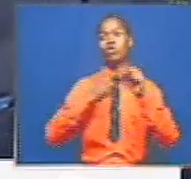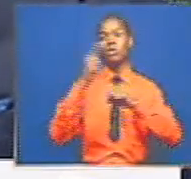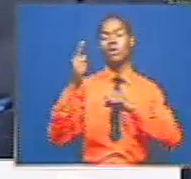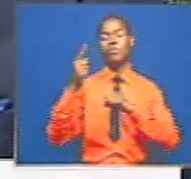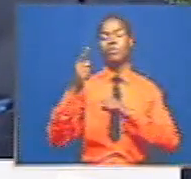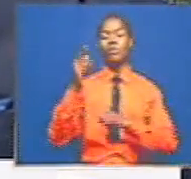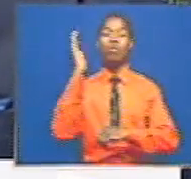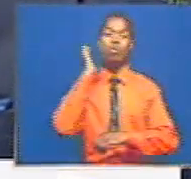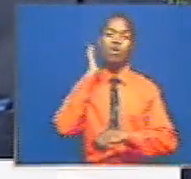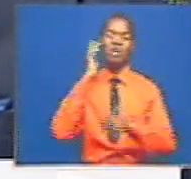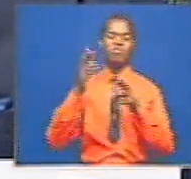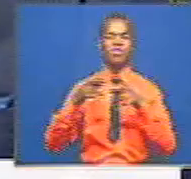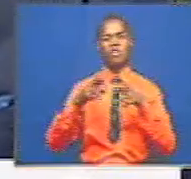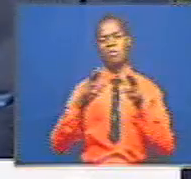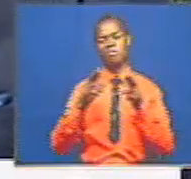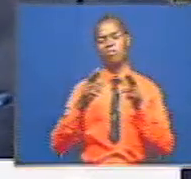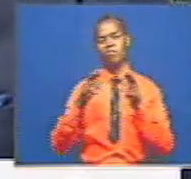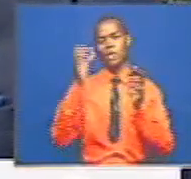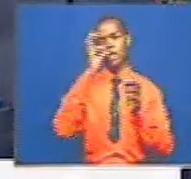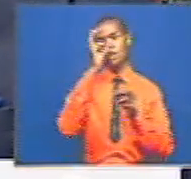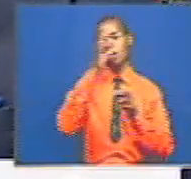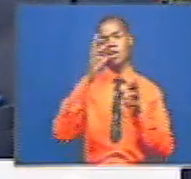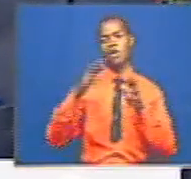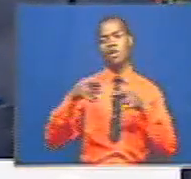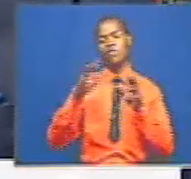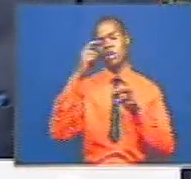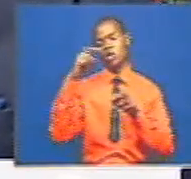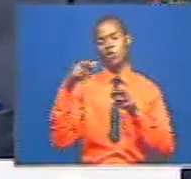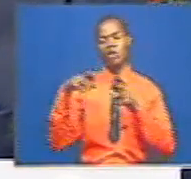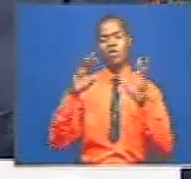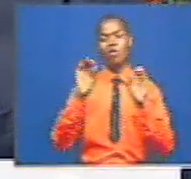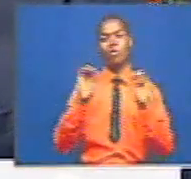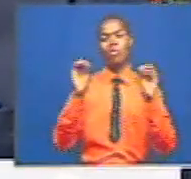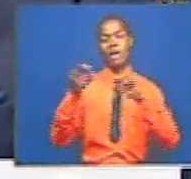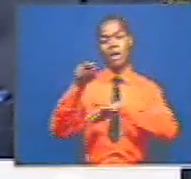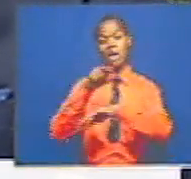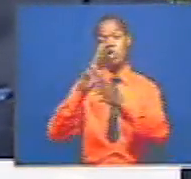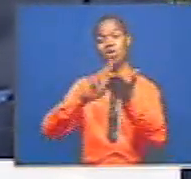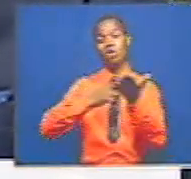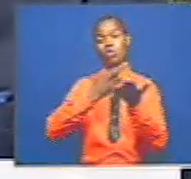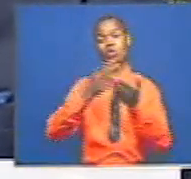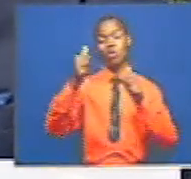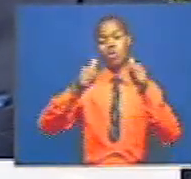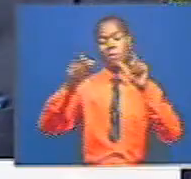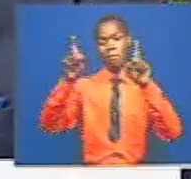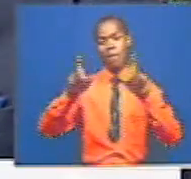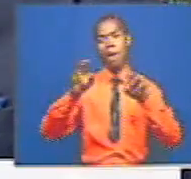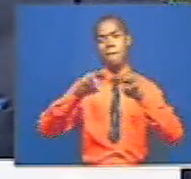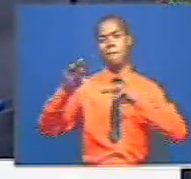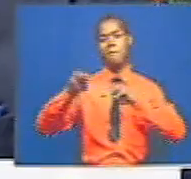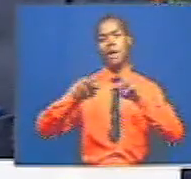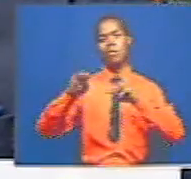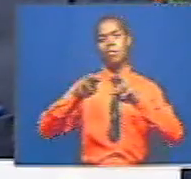a Nyeri River, or it is a Kitui River. That is a national resource which has to be managed by a national